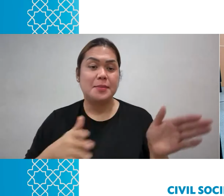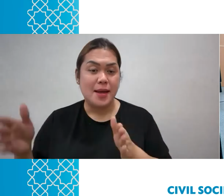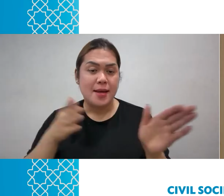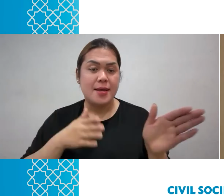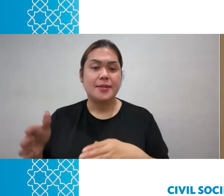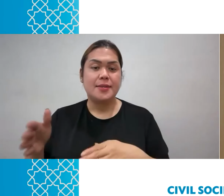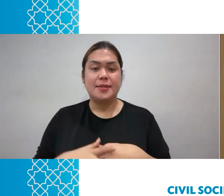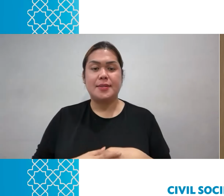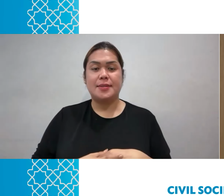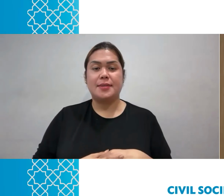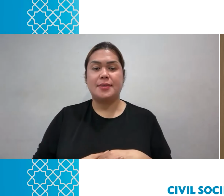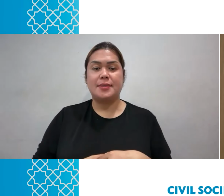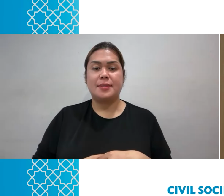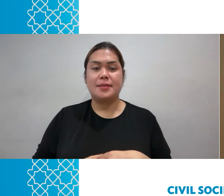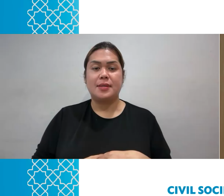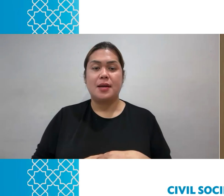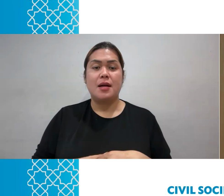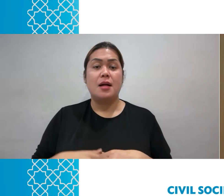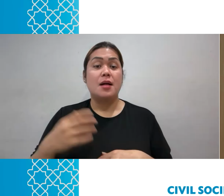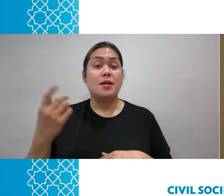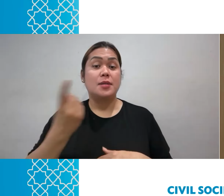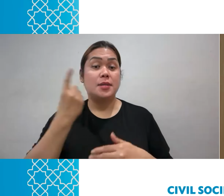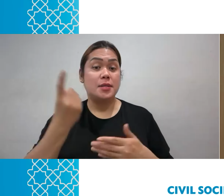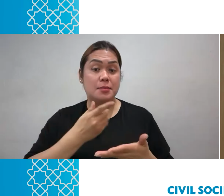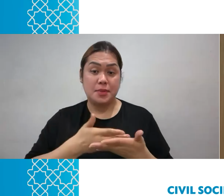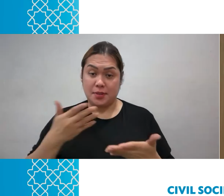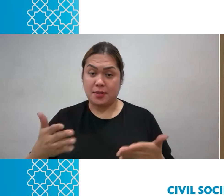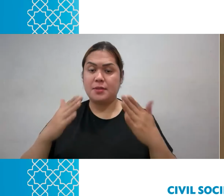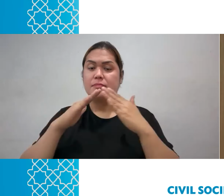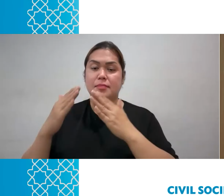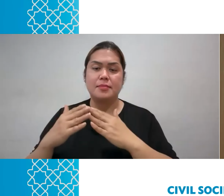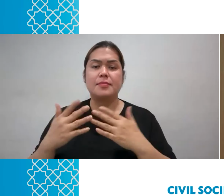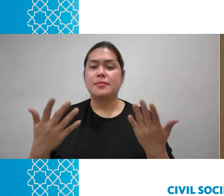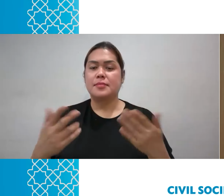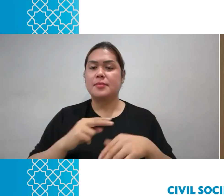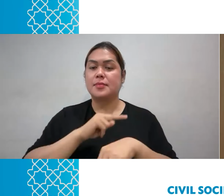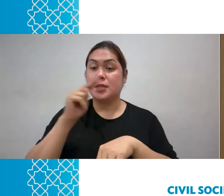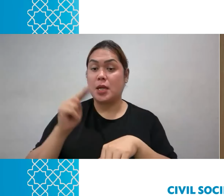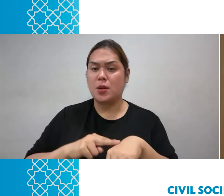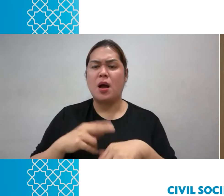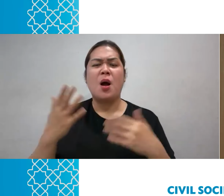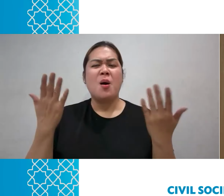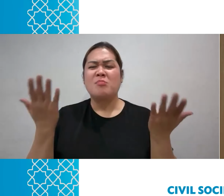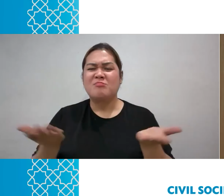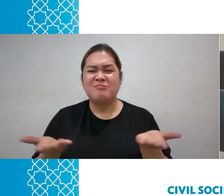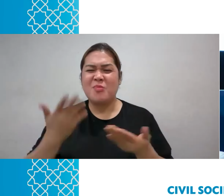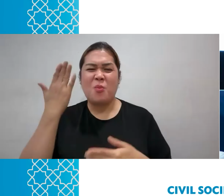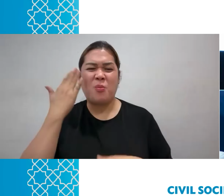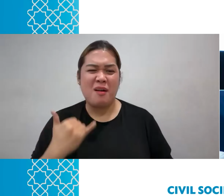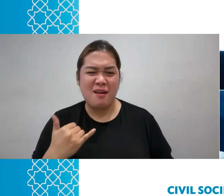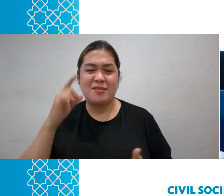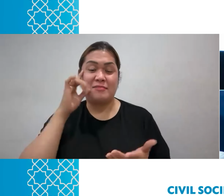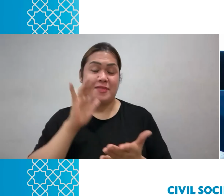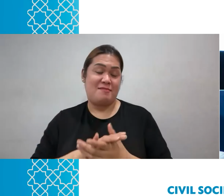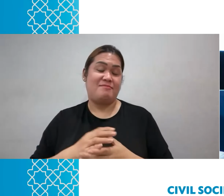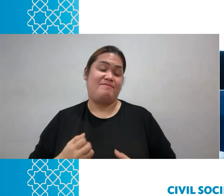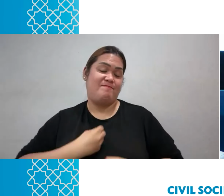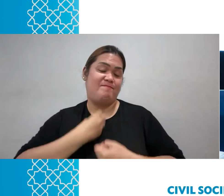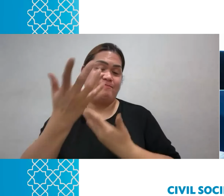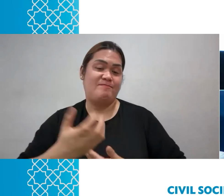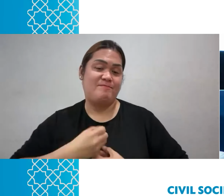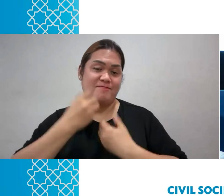doing something for the city and for the nation. So that is why I believe that those voices are important. That is why it needs